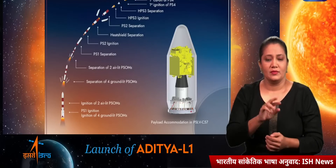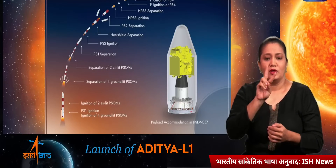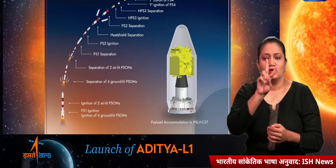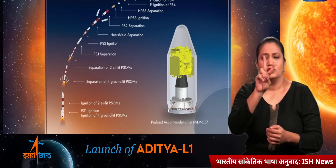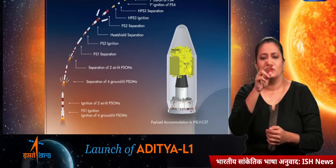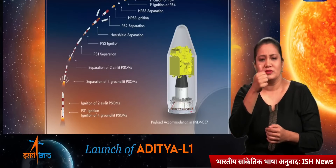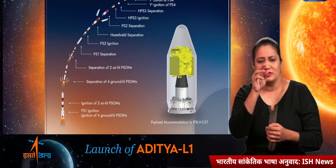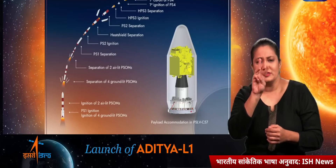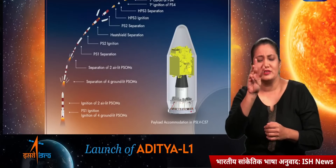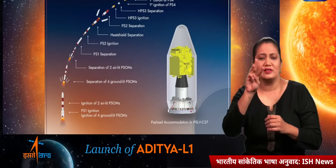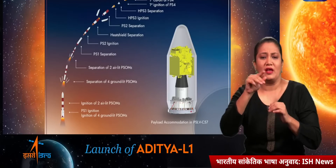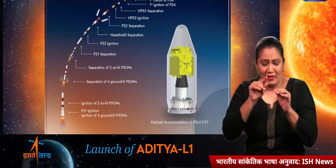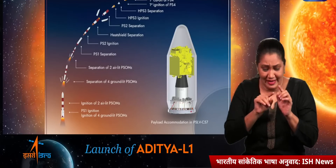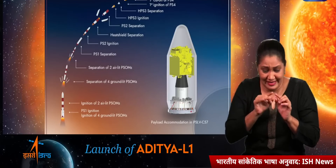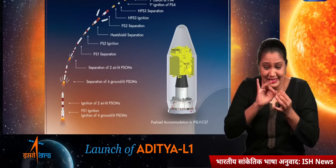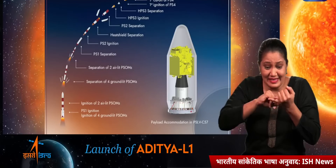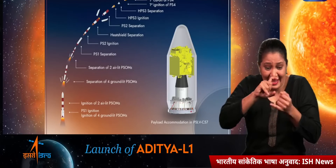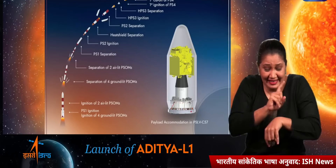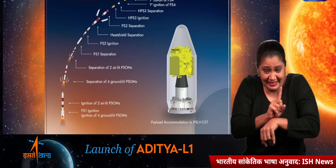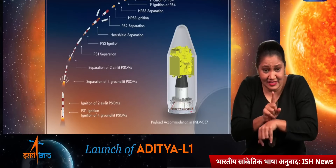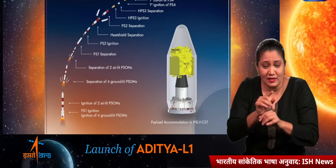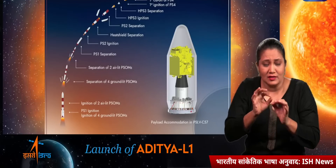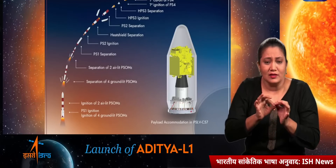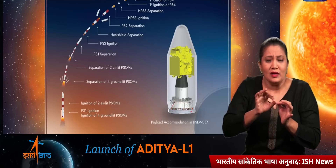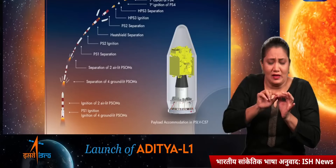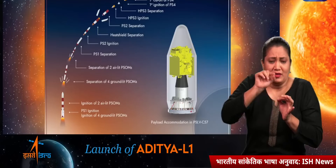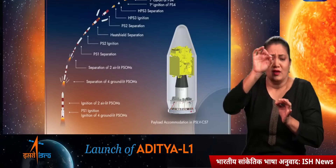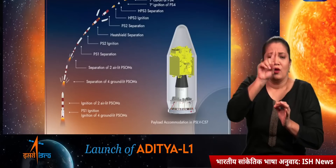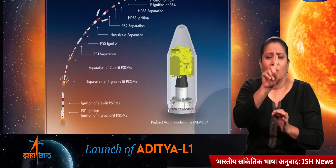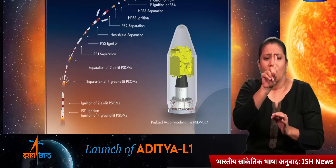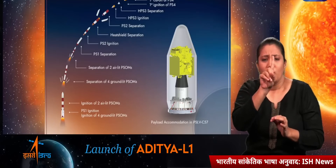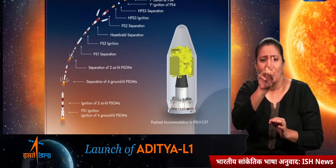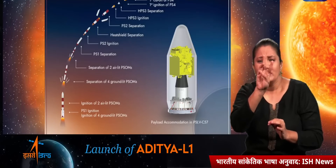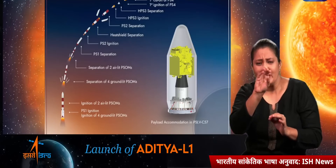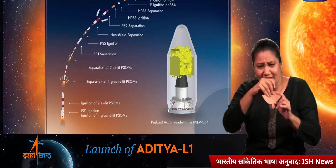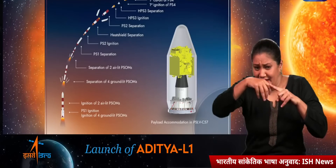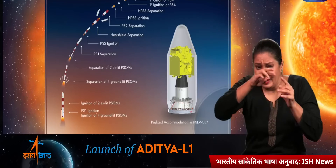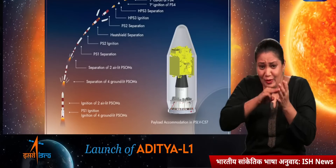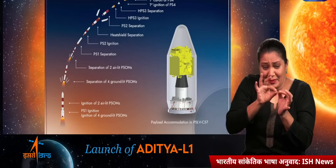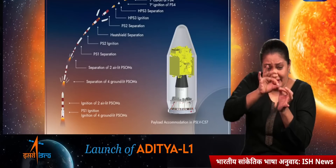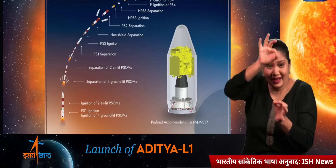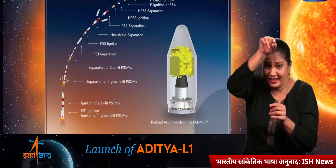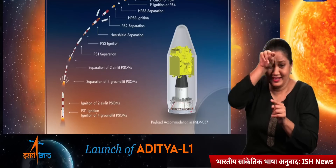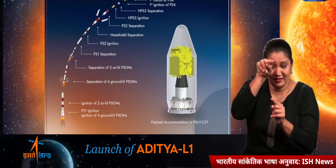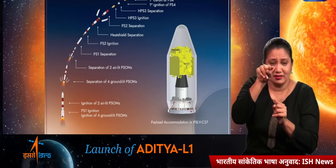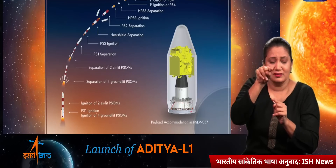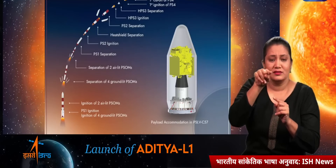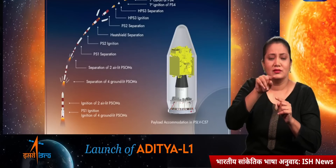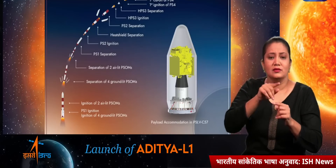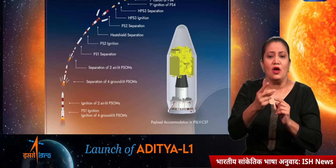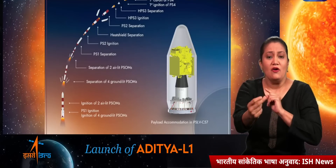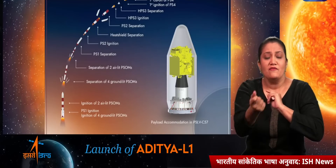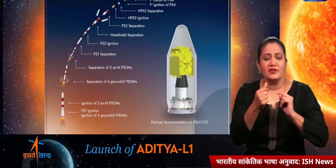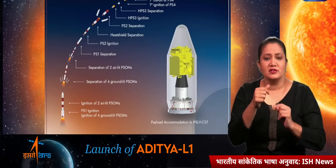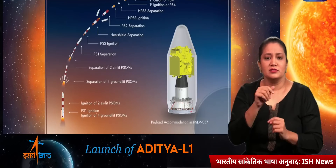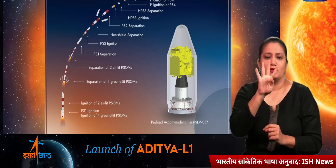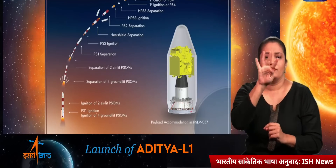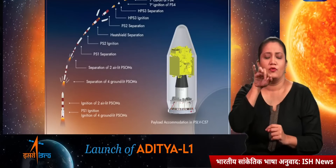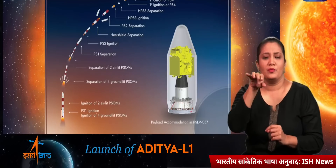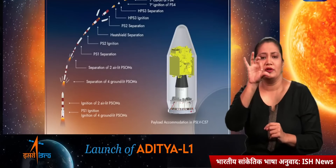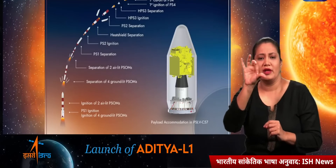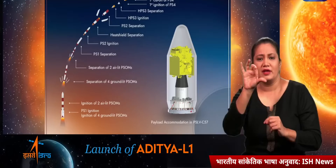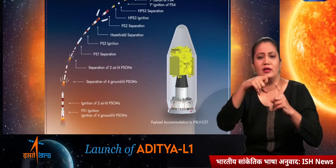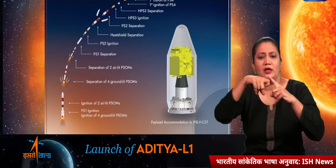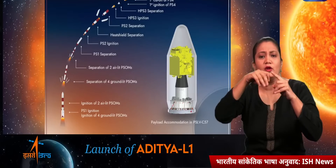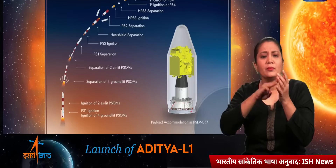262.4 seconds into the flight at an altitude of 130 kilometers, while the relative velocity is 4.9